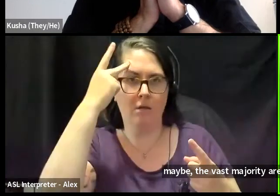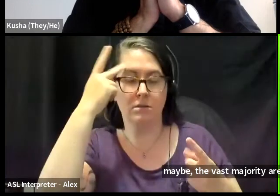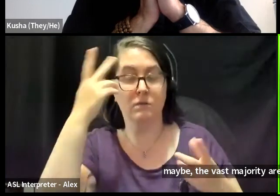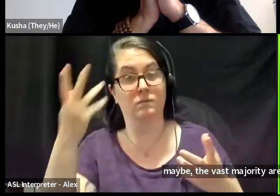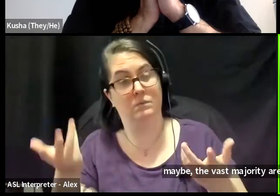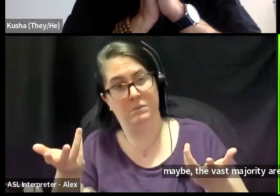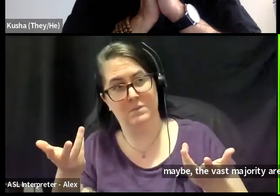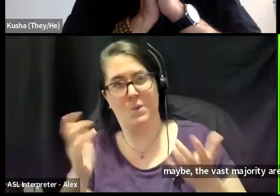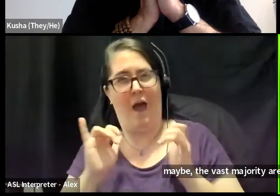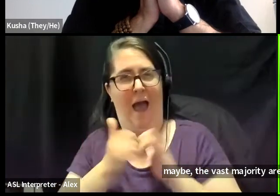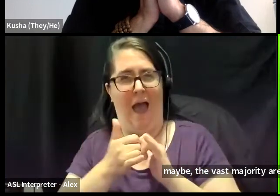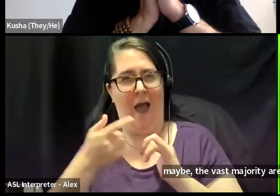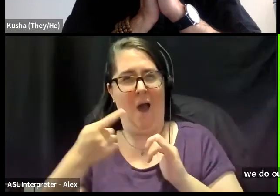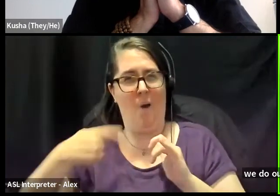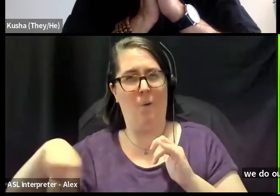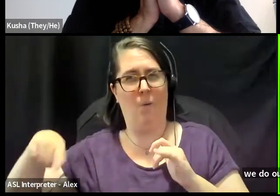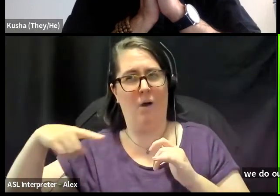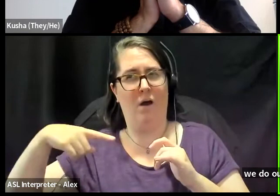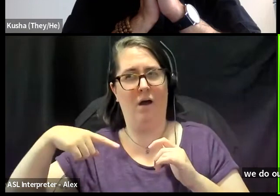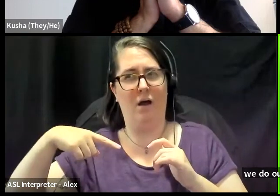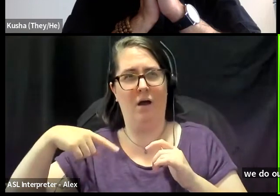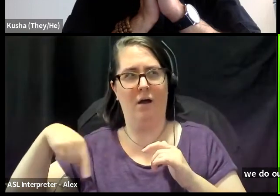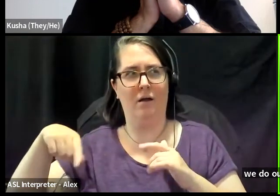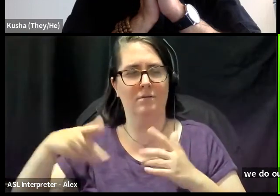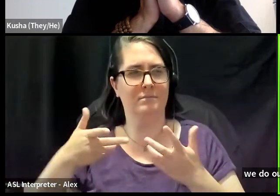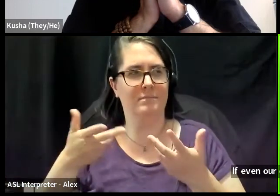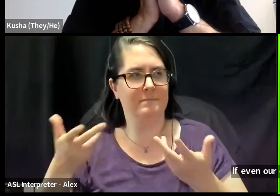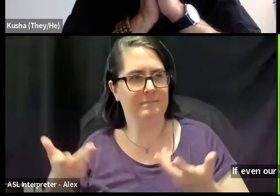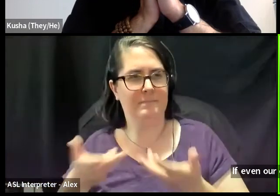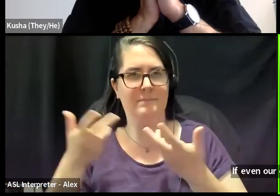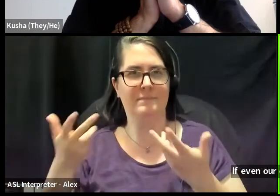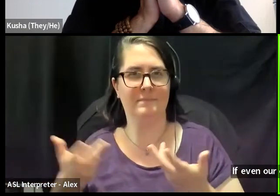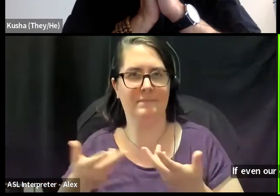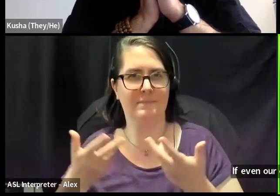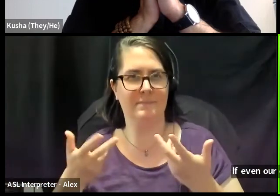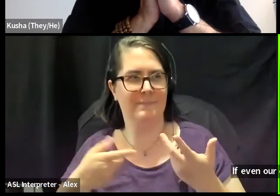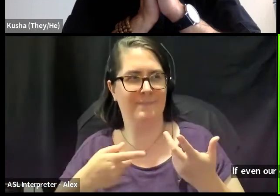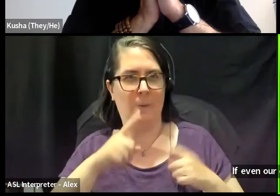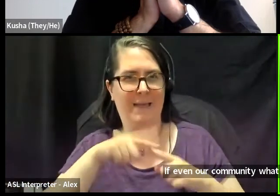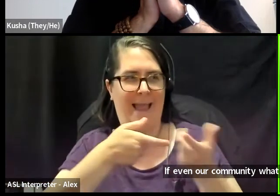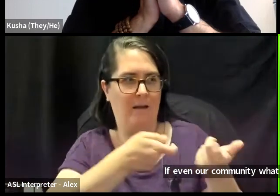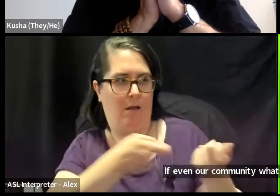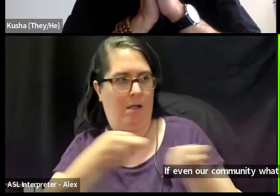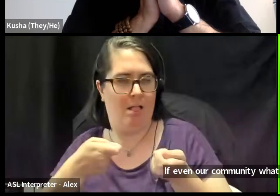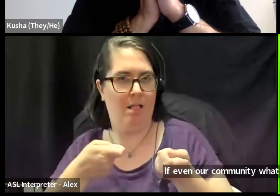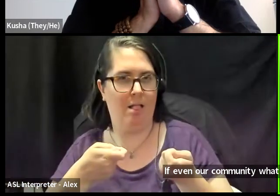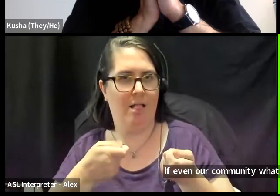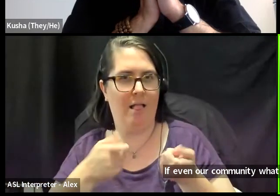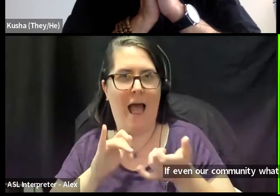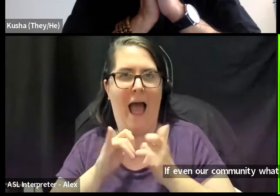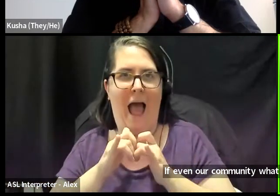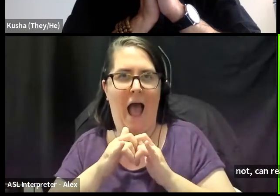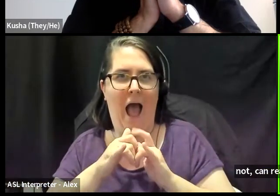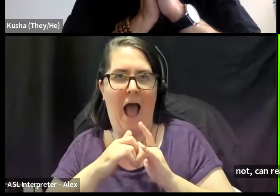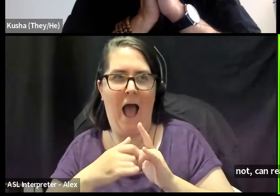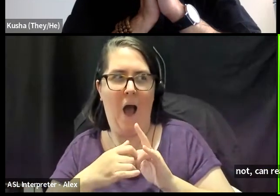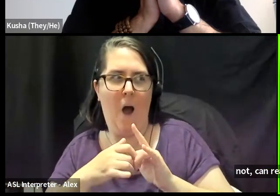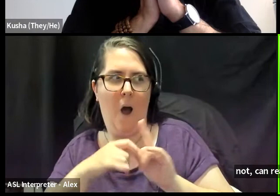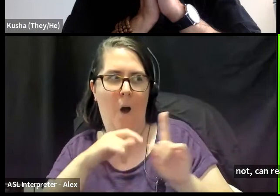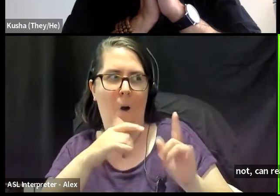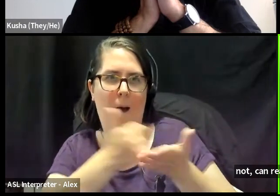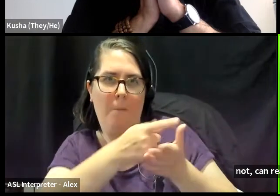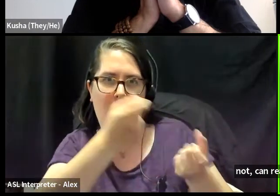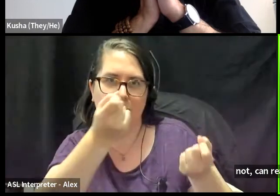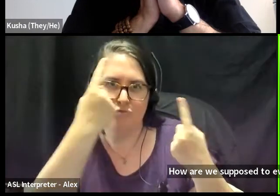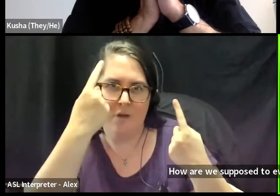even our community, what we see as our community can't read into us? How are we supposed to ever translate this to people who don't want us here, right?